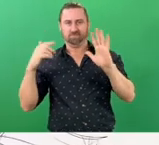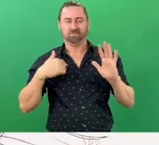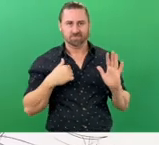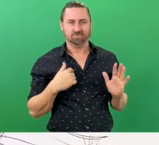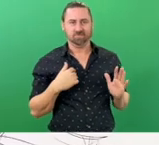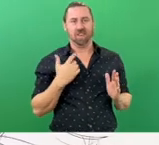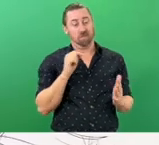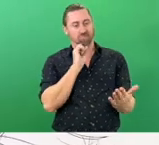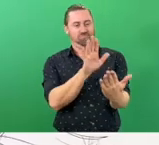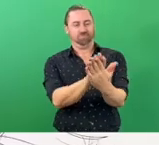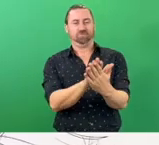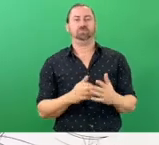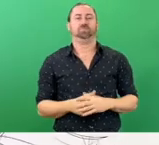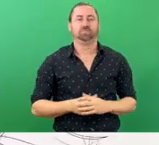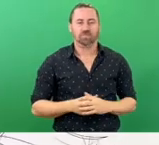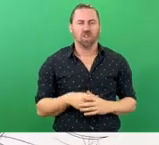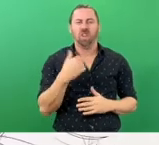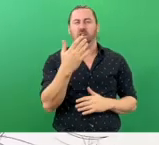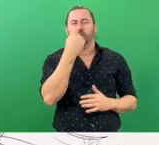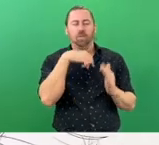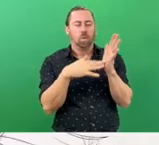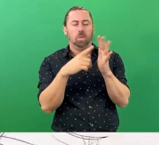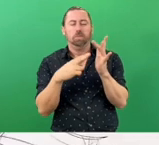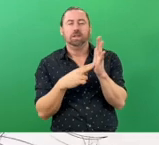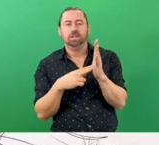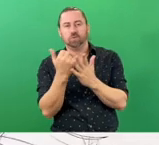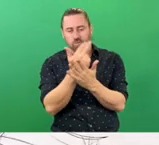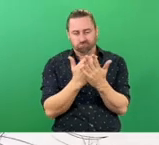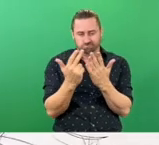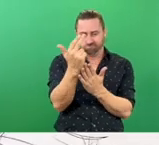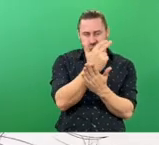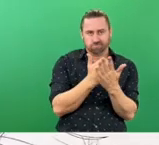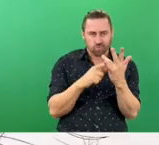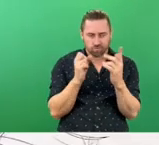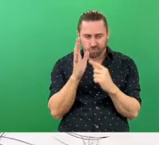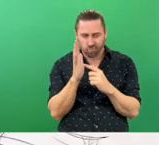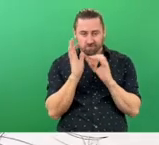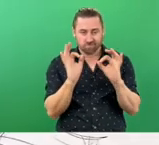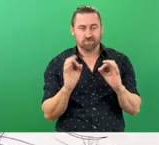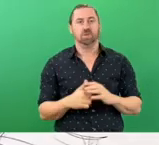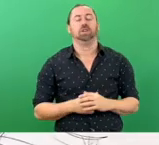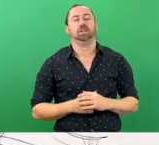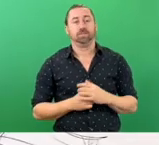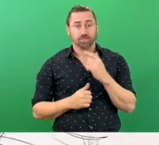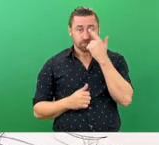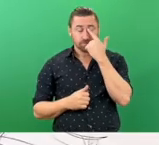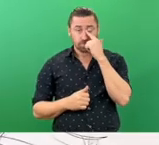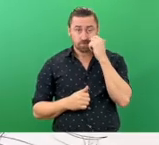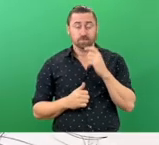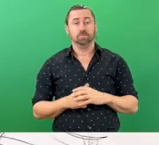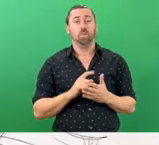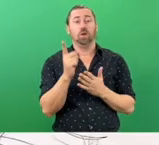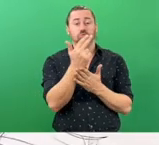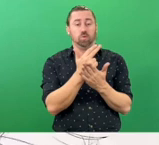to the overall honesty mirror. Okay, let's take about 2 minutes and pull that small detail in. And while you're pulling that